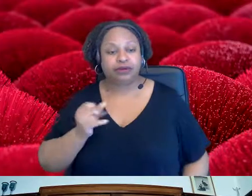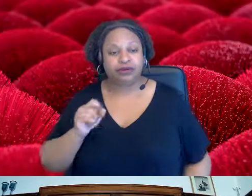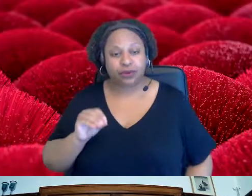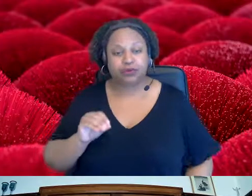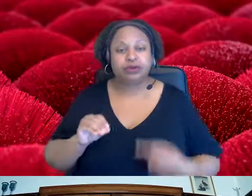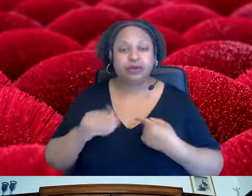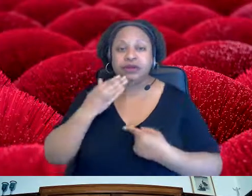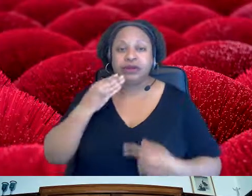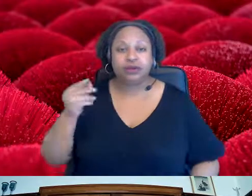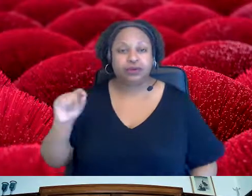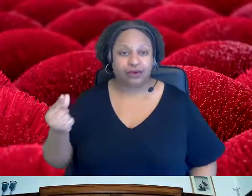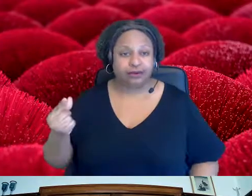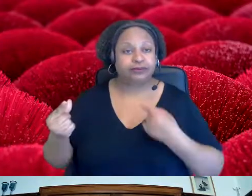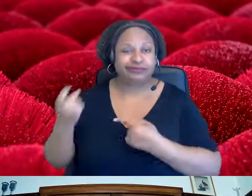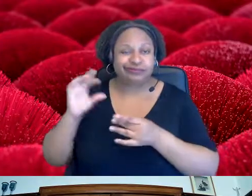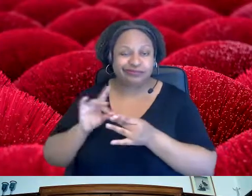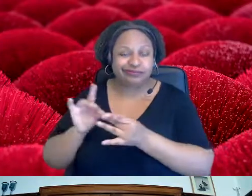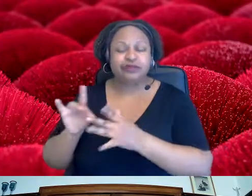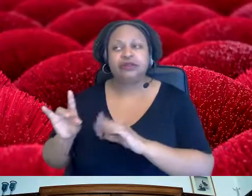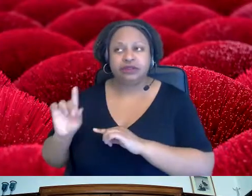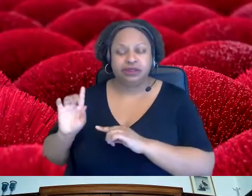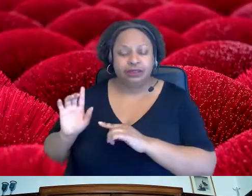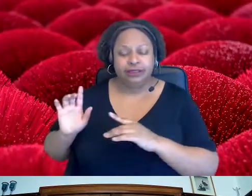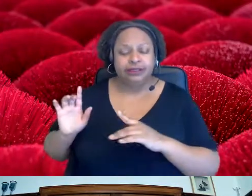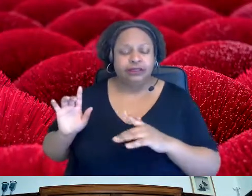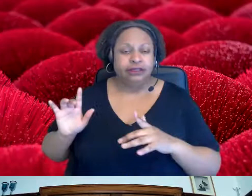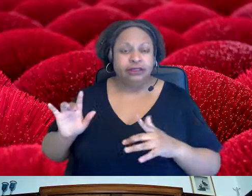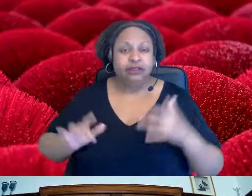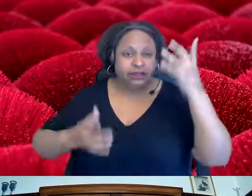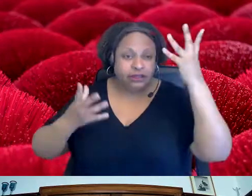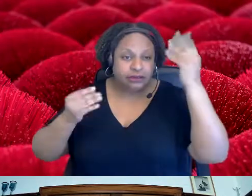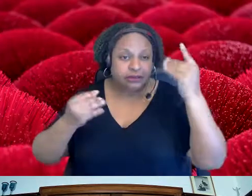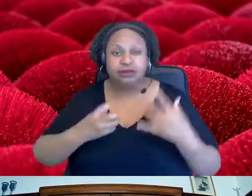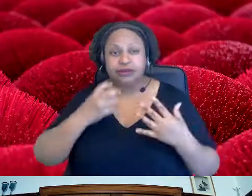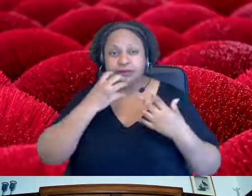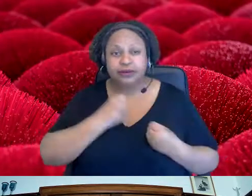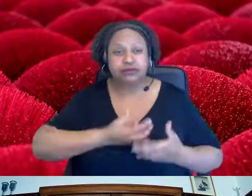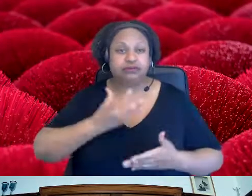a lot has been lost. And I think about a lot of the